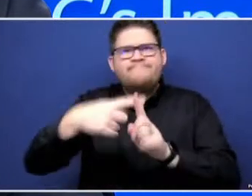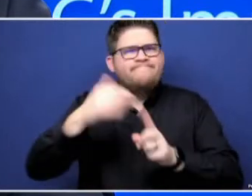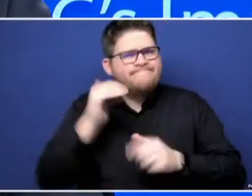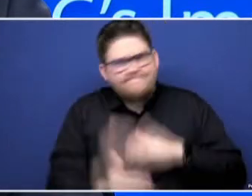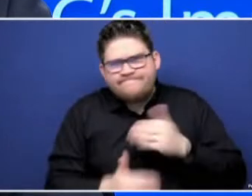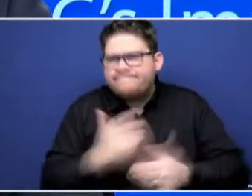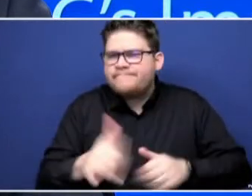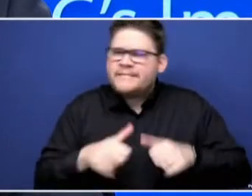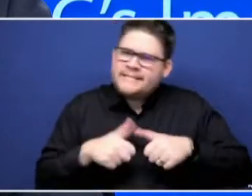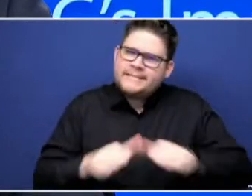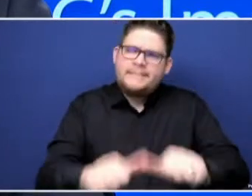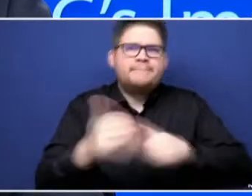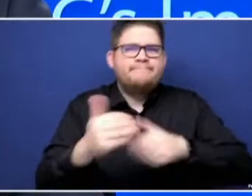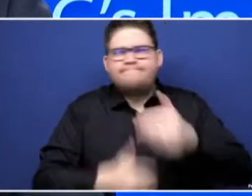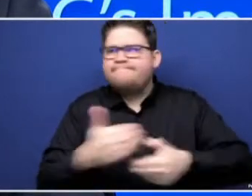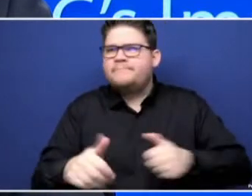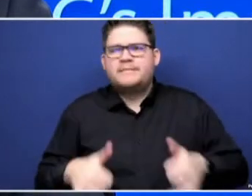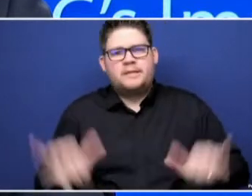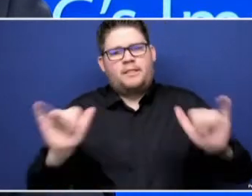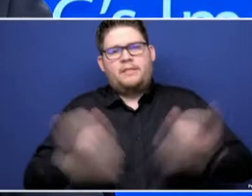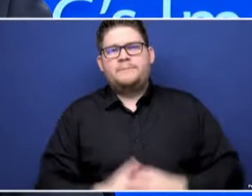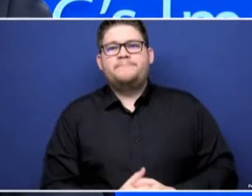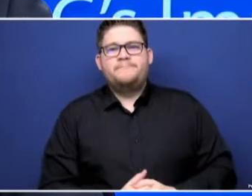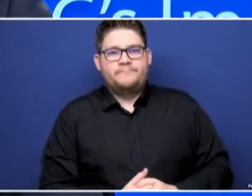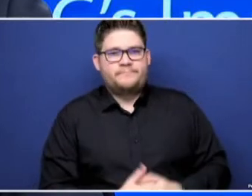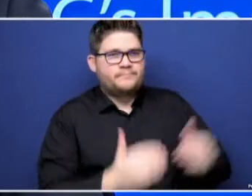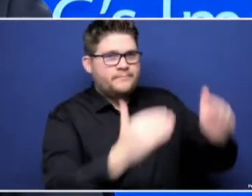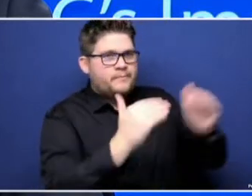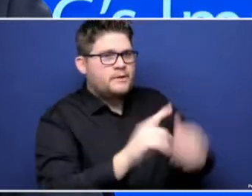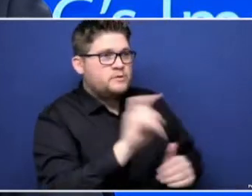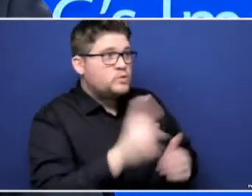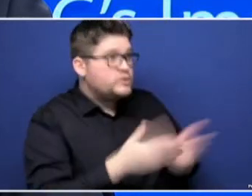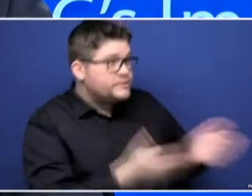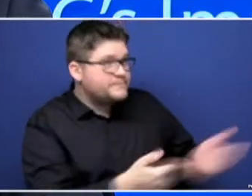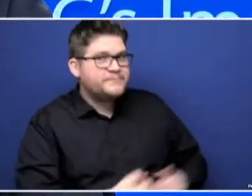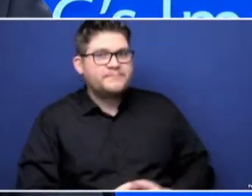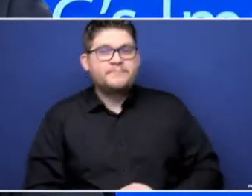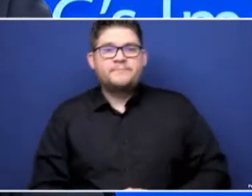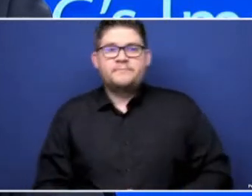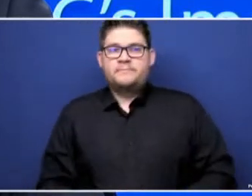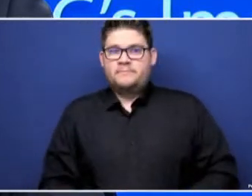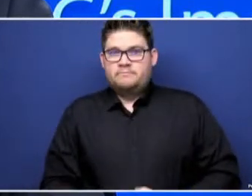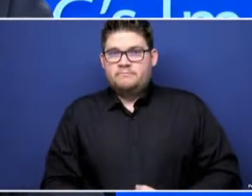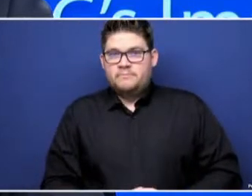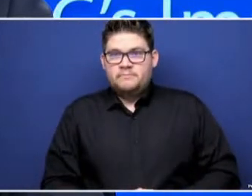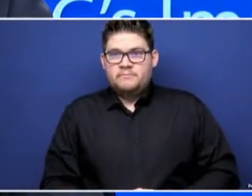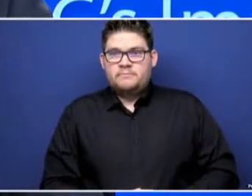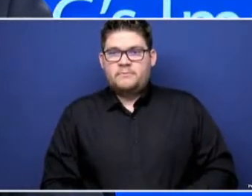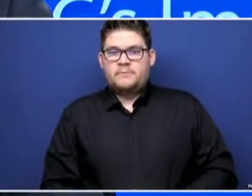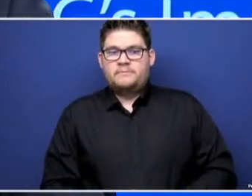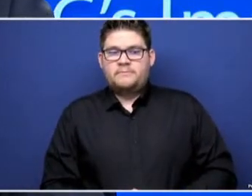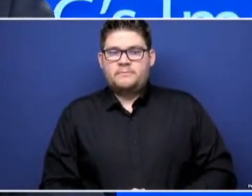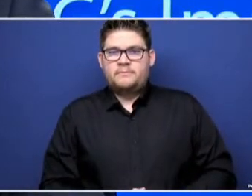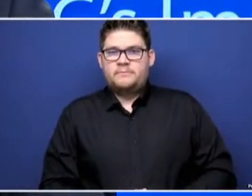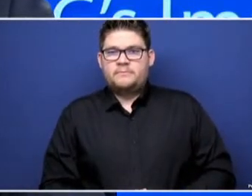who asked about the cost of the companies who are coming in to help with the vaccinations. But also, as my